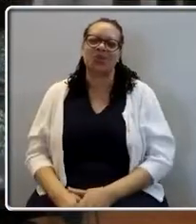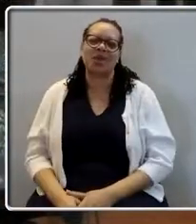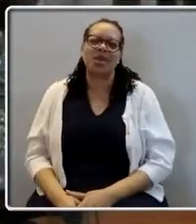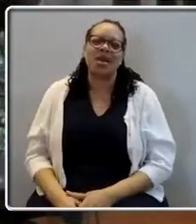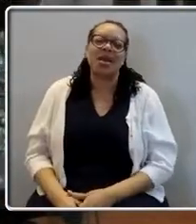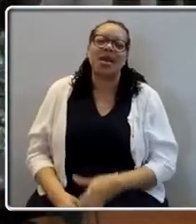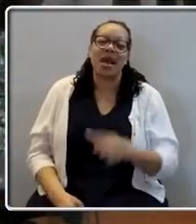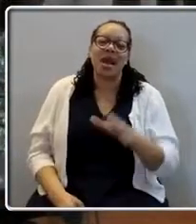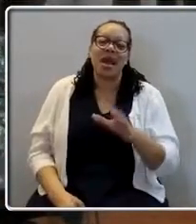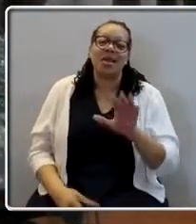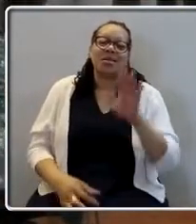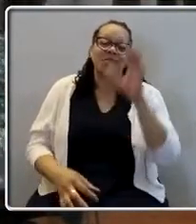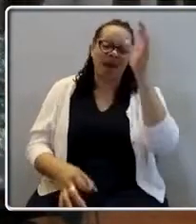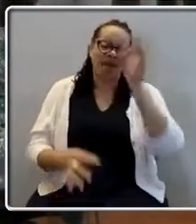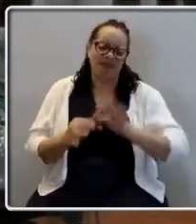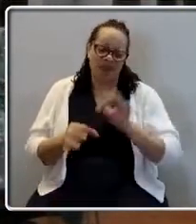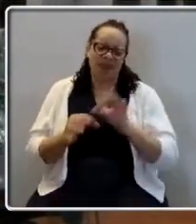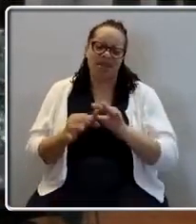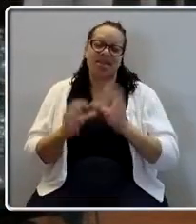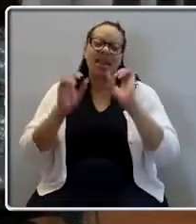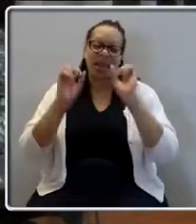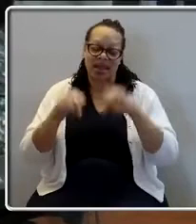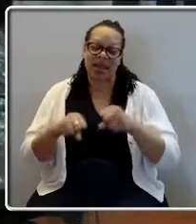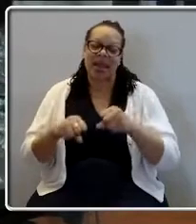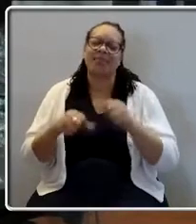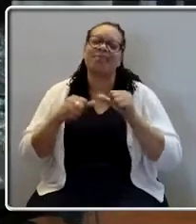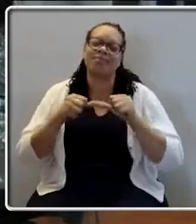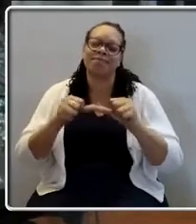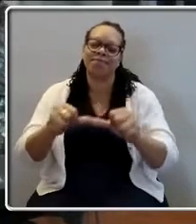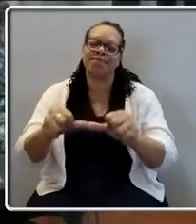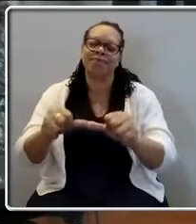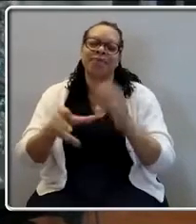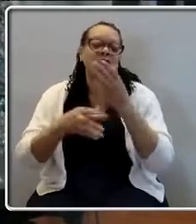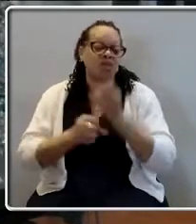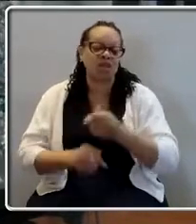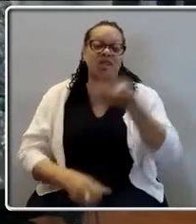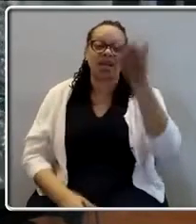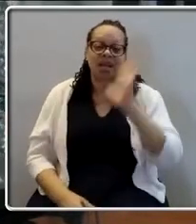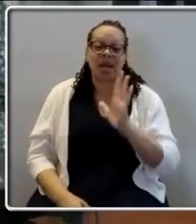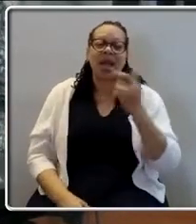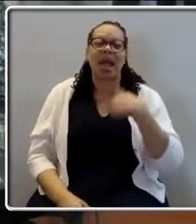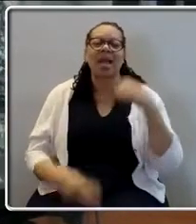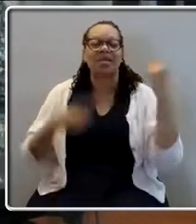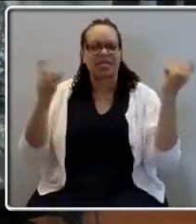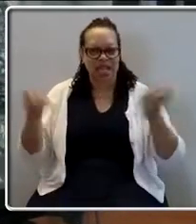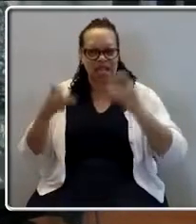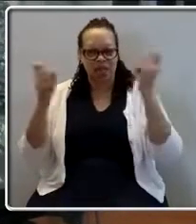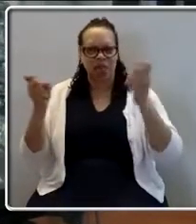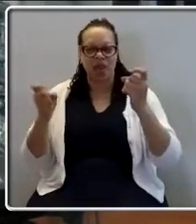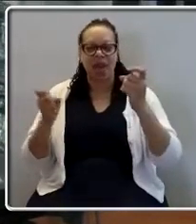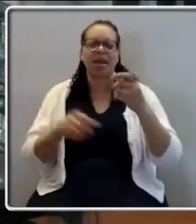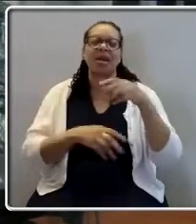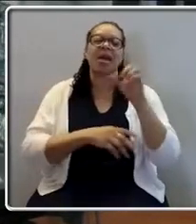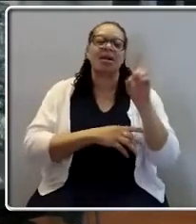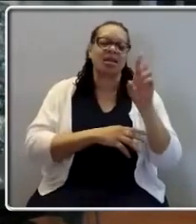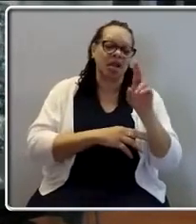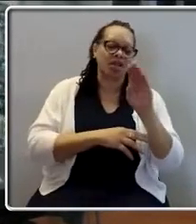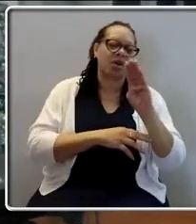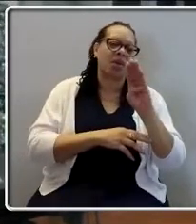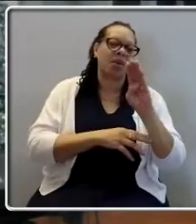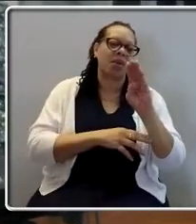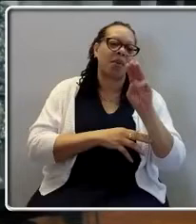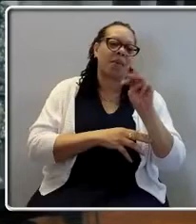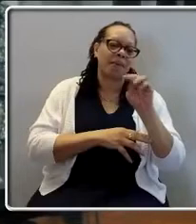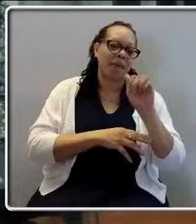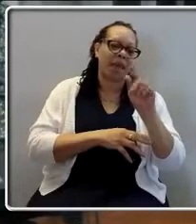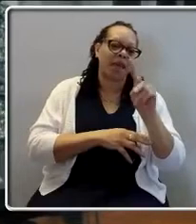we go through this life, trusting God all the way. I celebrate you, Dr. Mackey. What a job well done you are doing